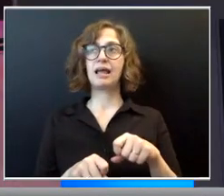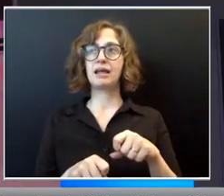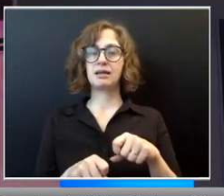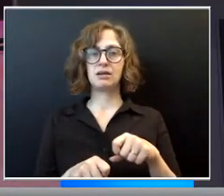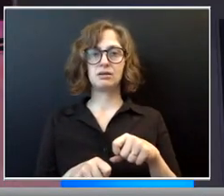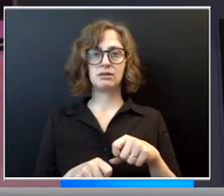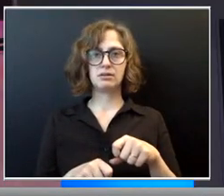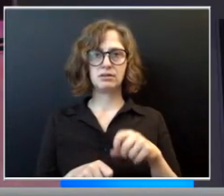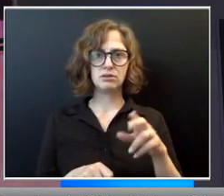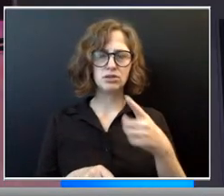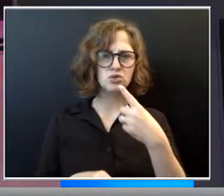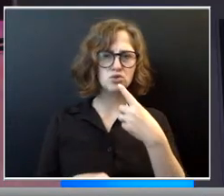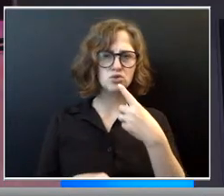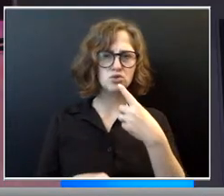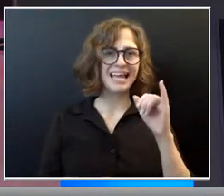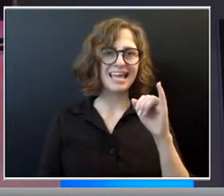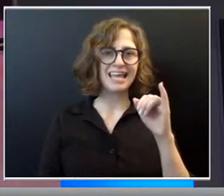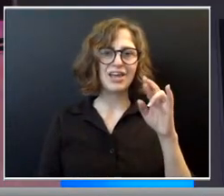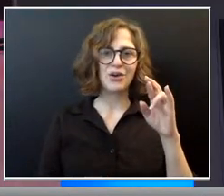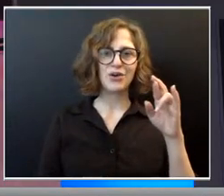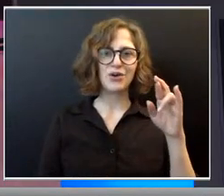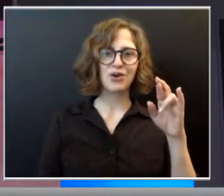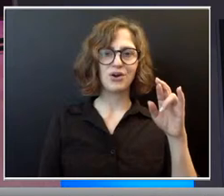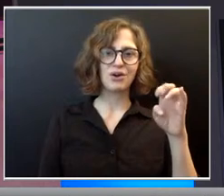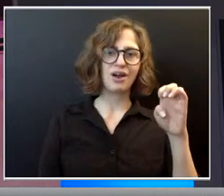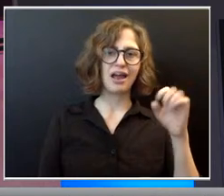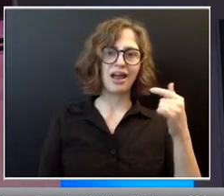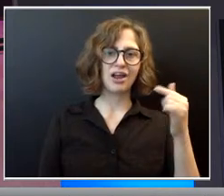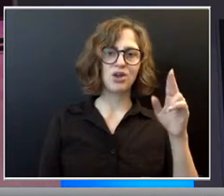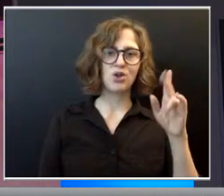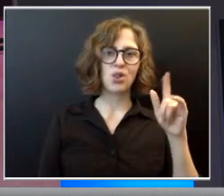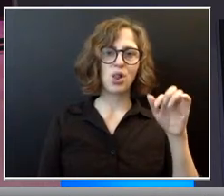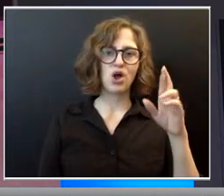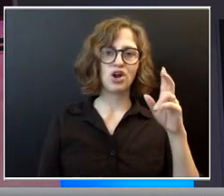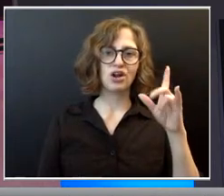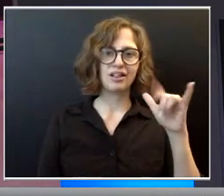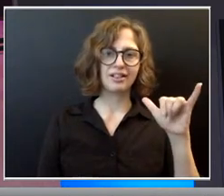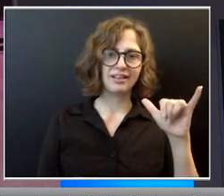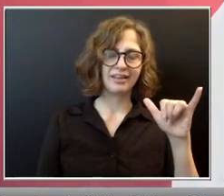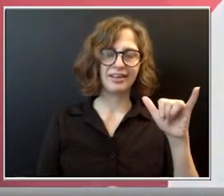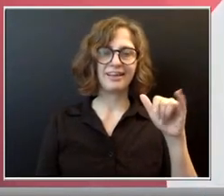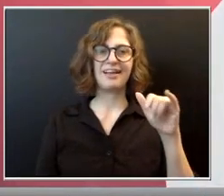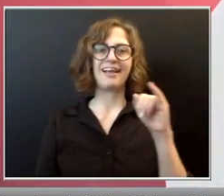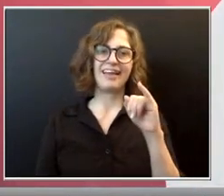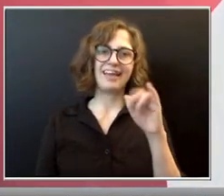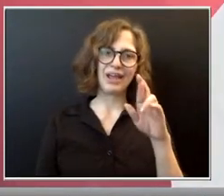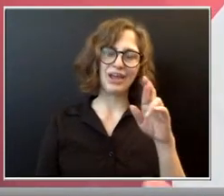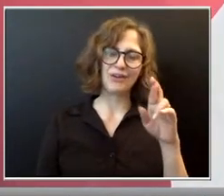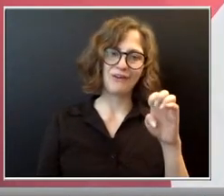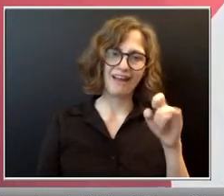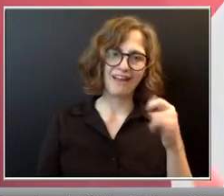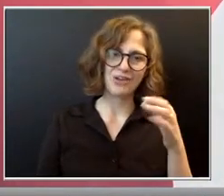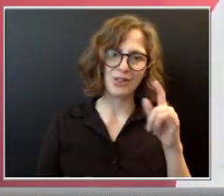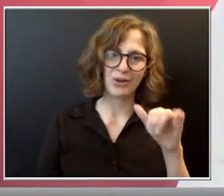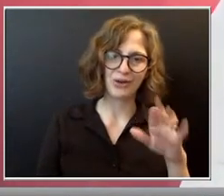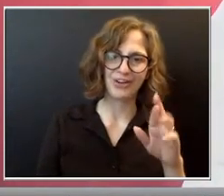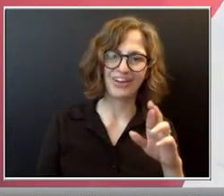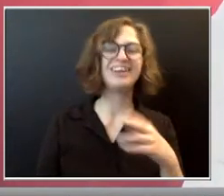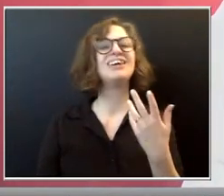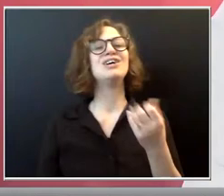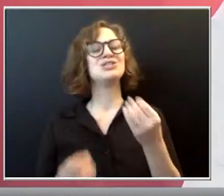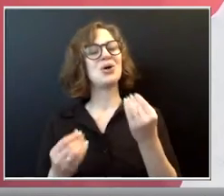regular? Irregularly irregular. What's the difference between that and just irregular? So it doesn't have any pattern to it. So irregular might